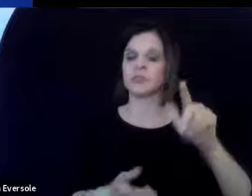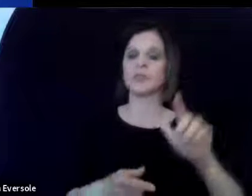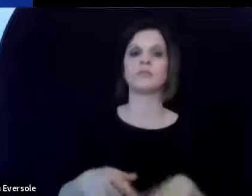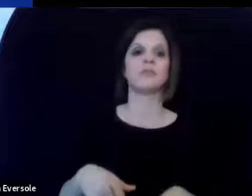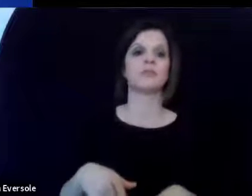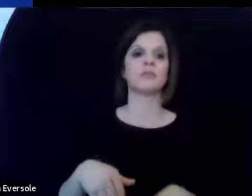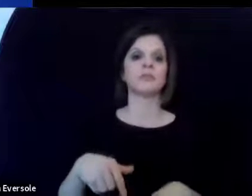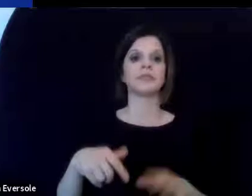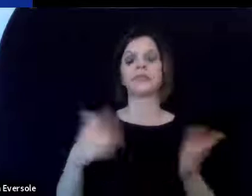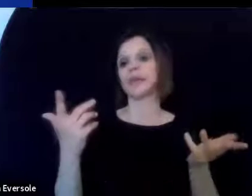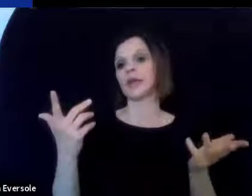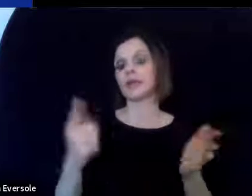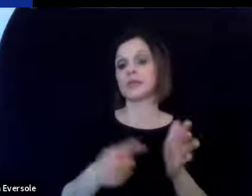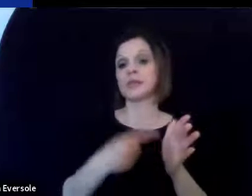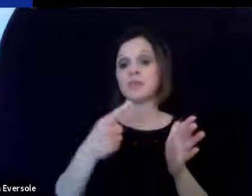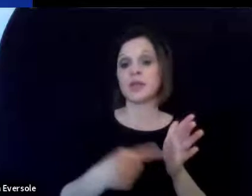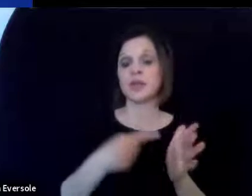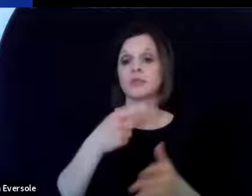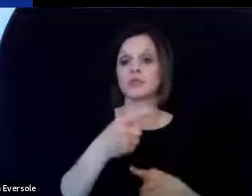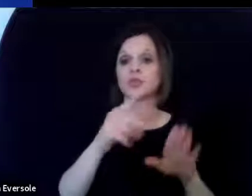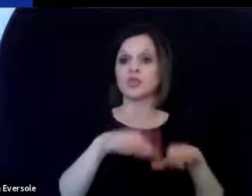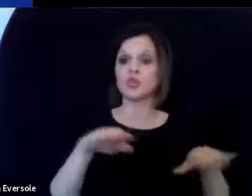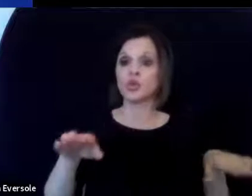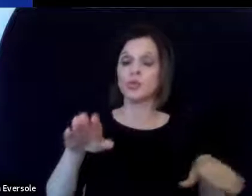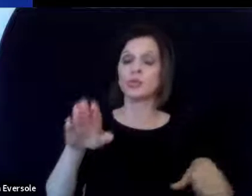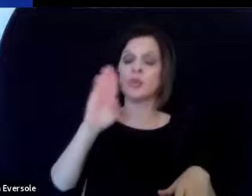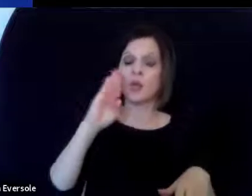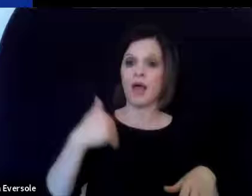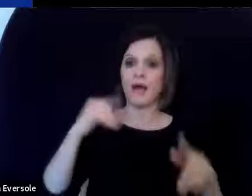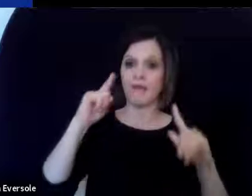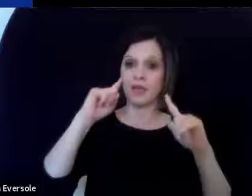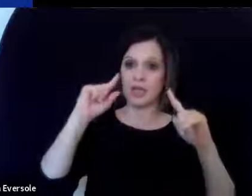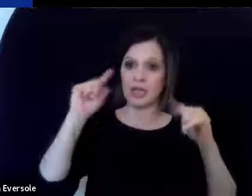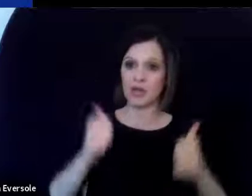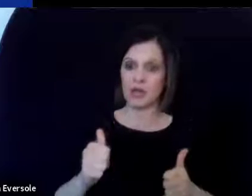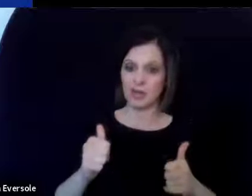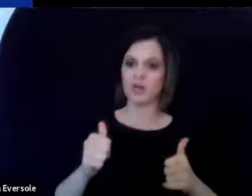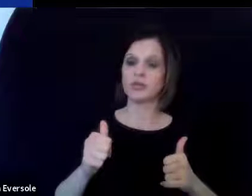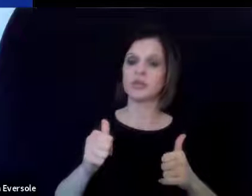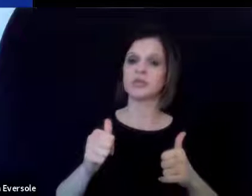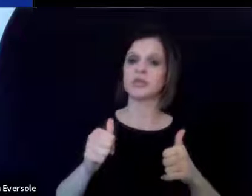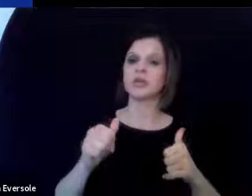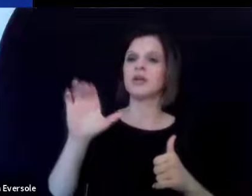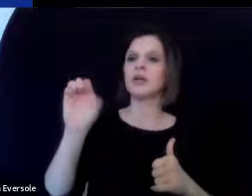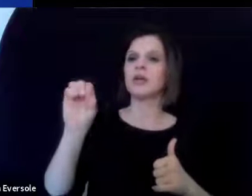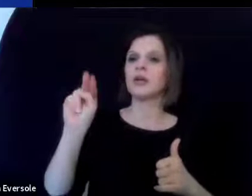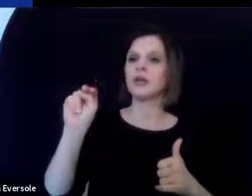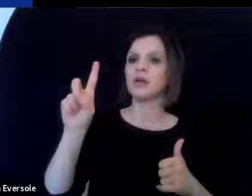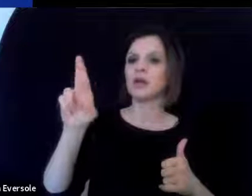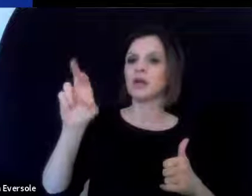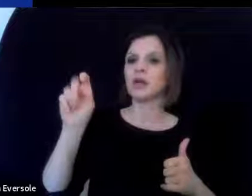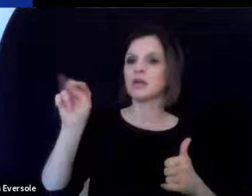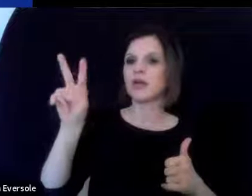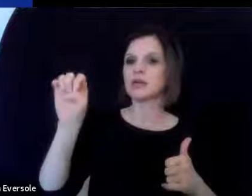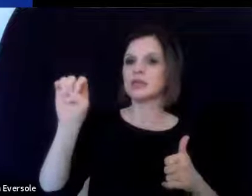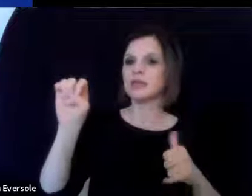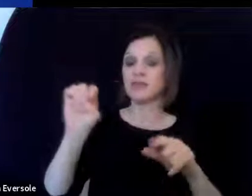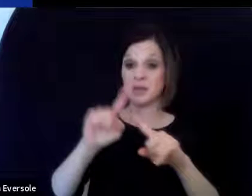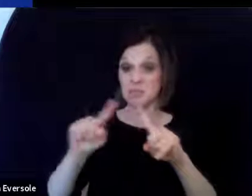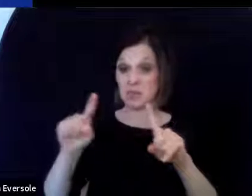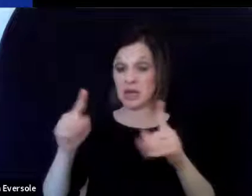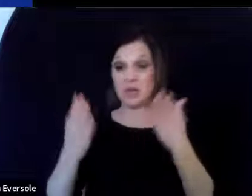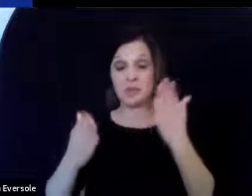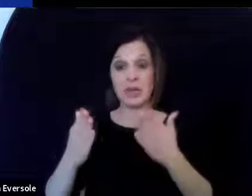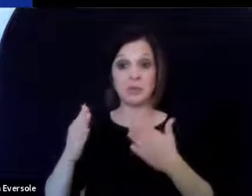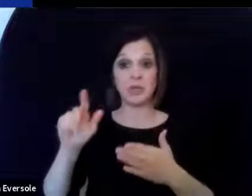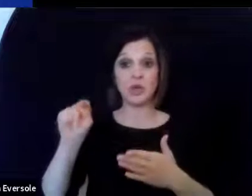Oftentimes these kids will have conductive hearing losses and that really aren't assisted that much by tubes. We can't